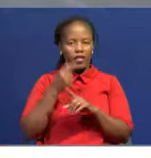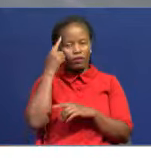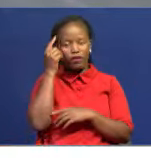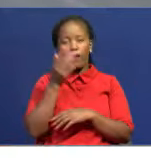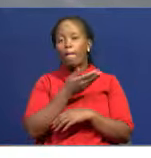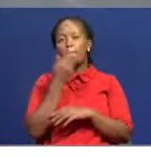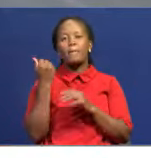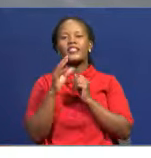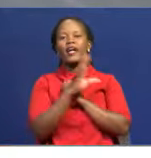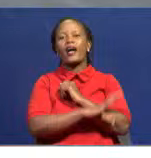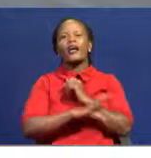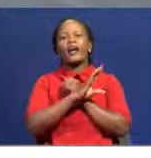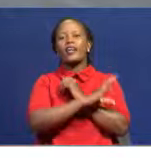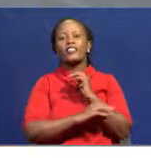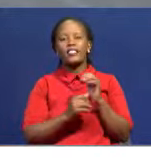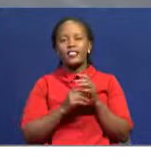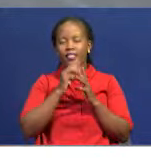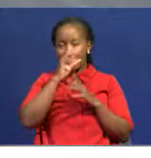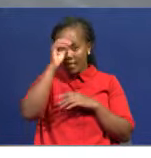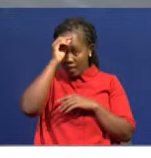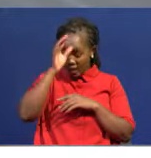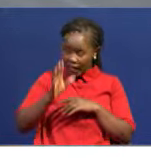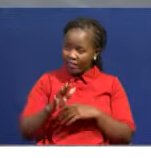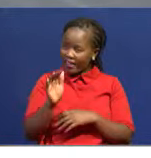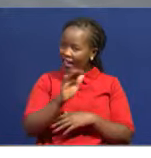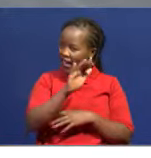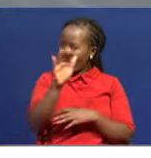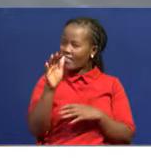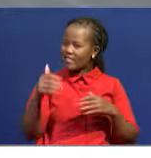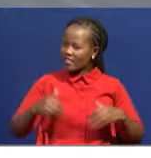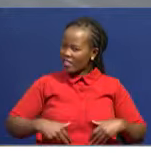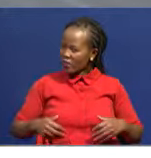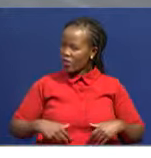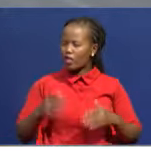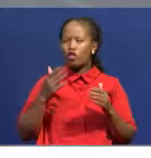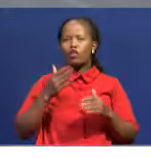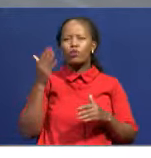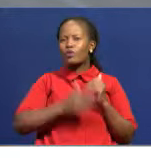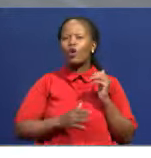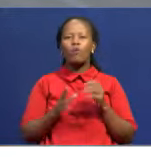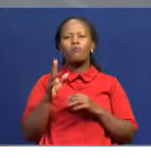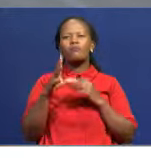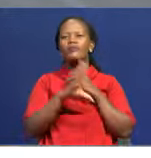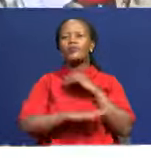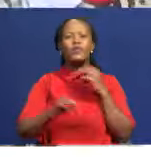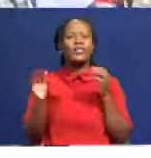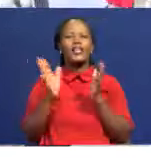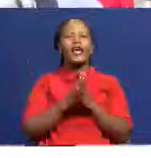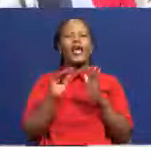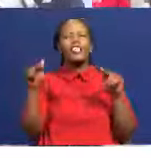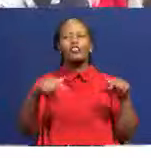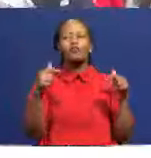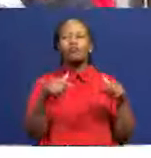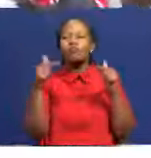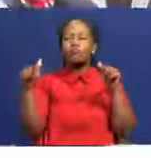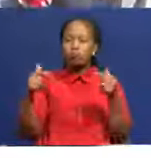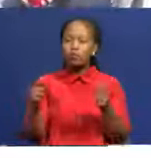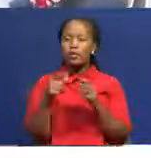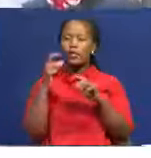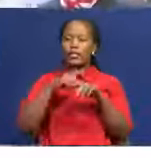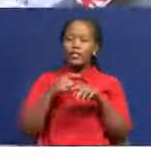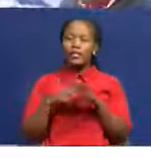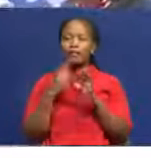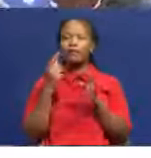KBC Channel One, the governor, however, urged the youth to desist from violence and looting when agitating for the rights to be